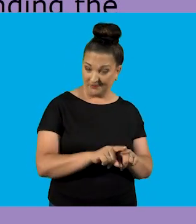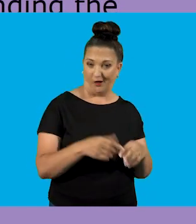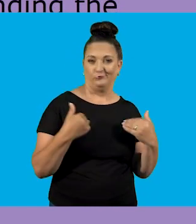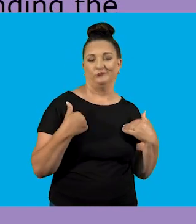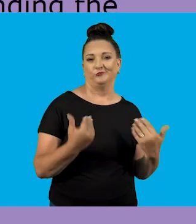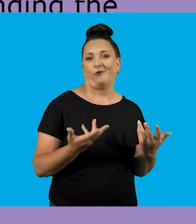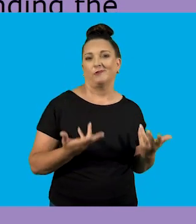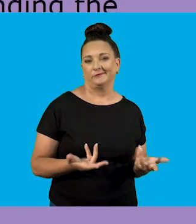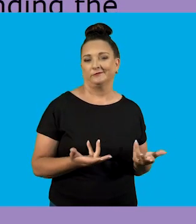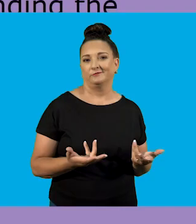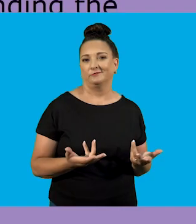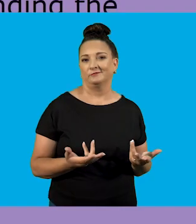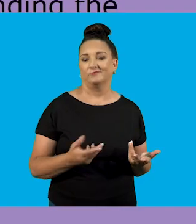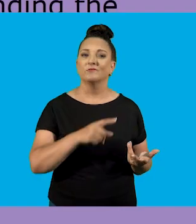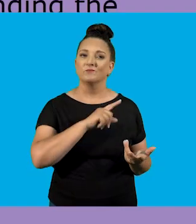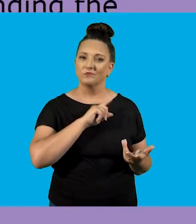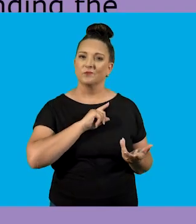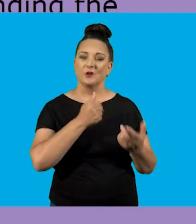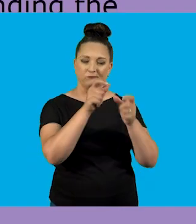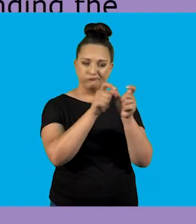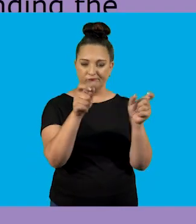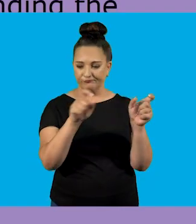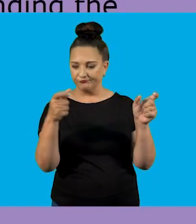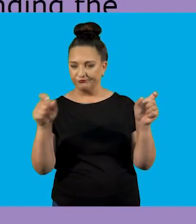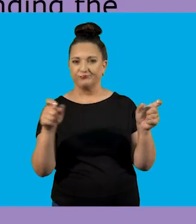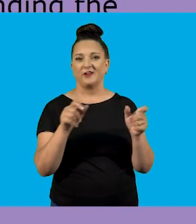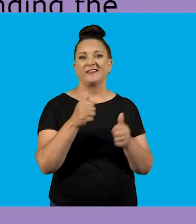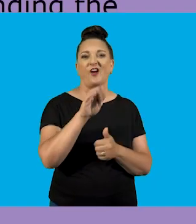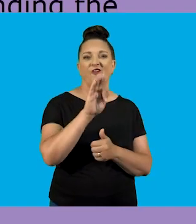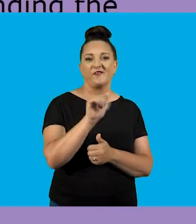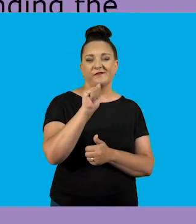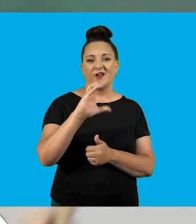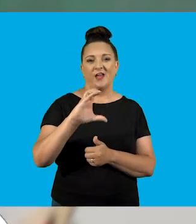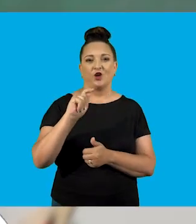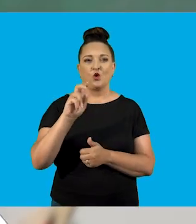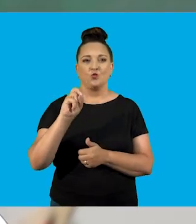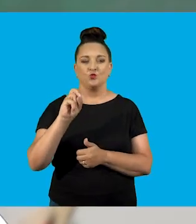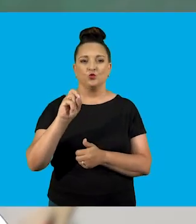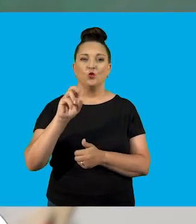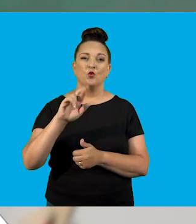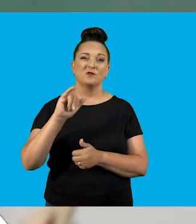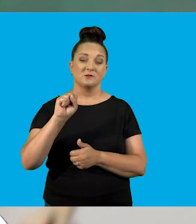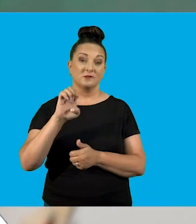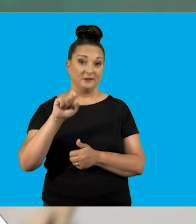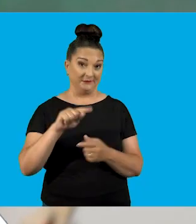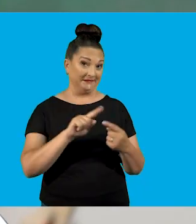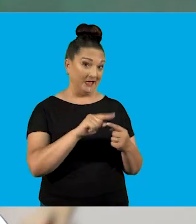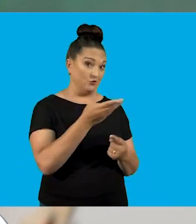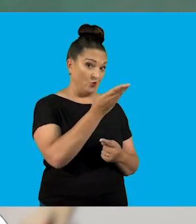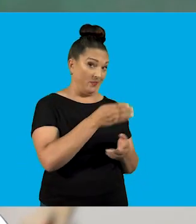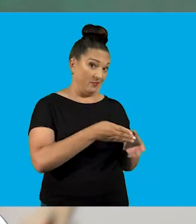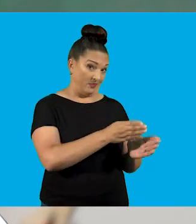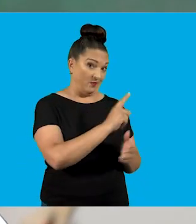with just now? So we have factorized that trinomial. That is the first method. If we look at the second method